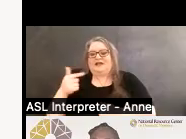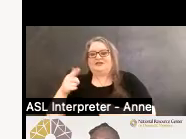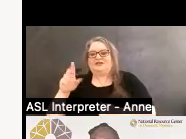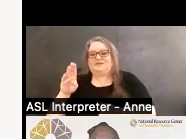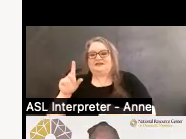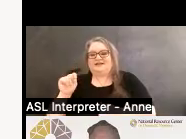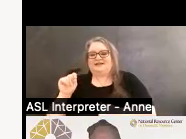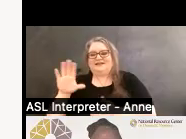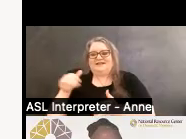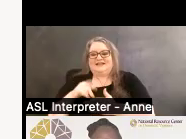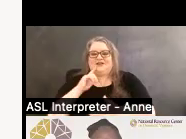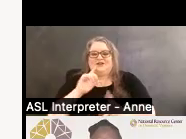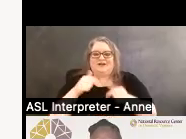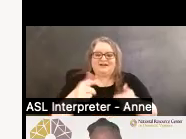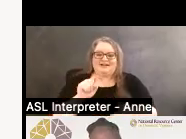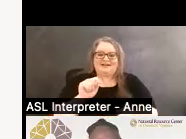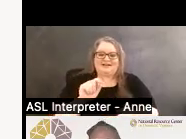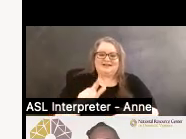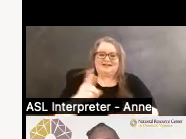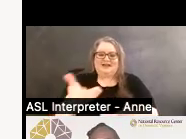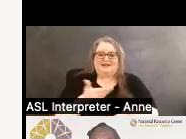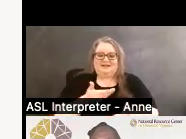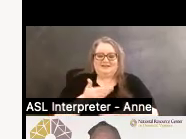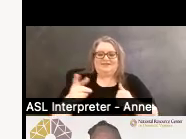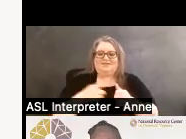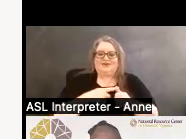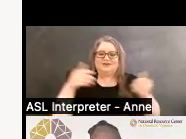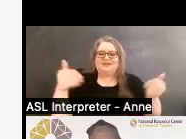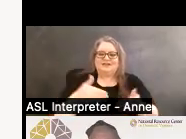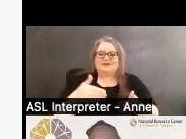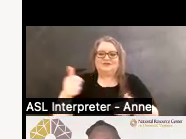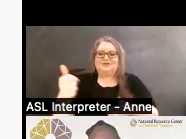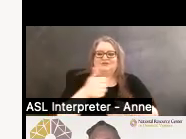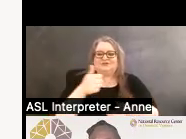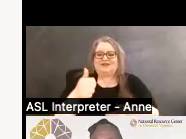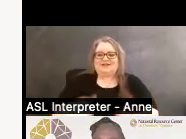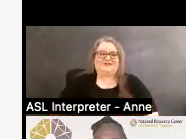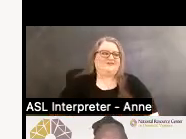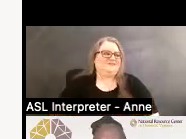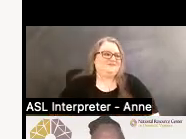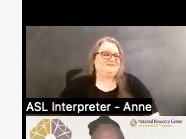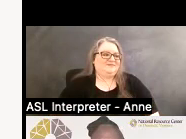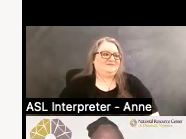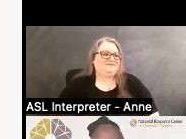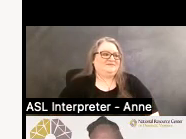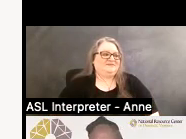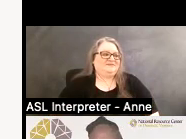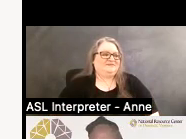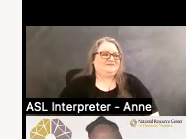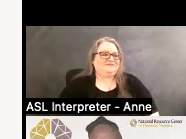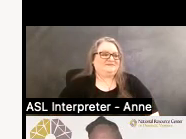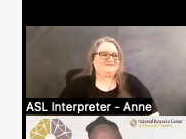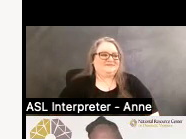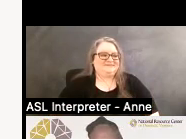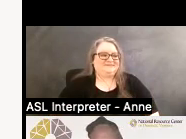with that, TL, I would like to bring you in first to introduce yourself as well. Hi, my name